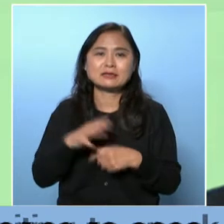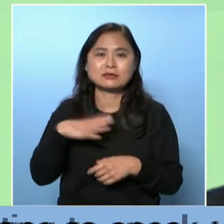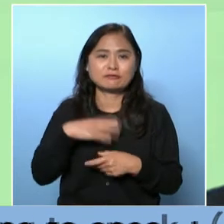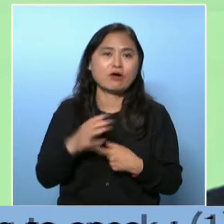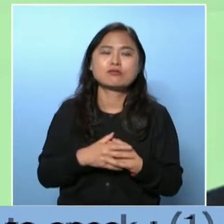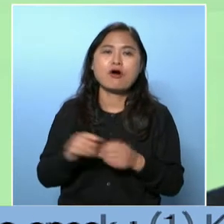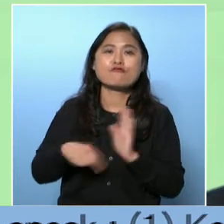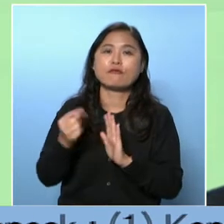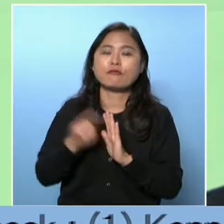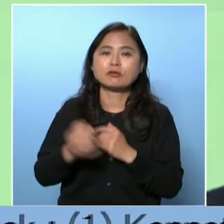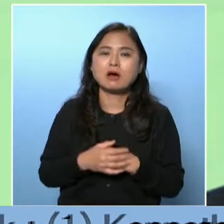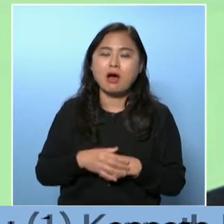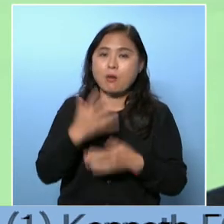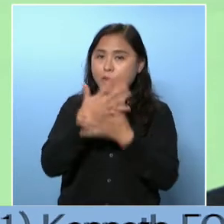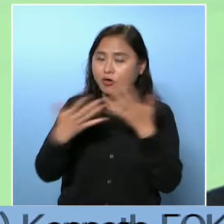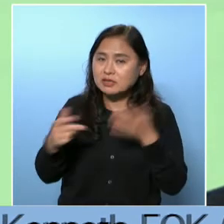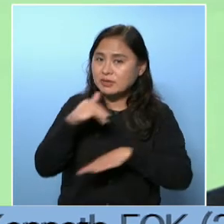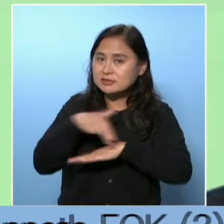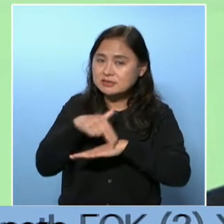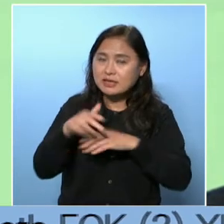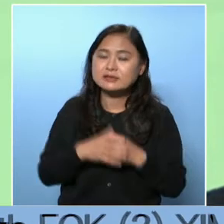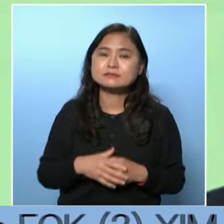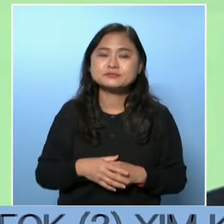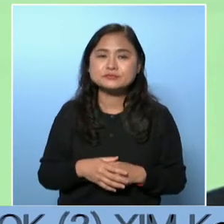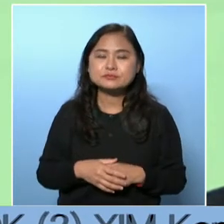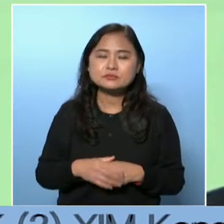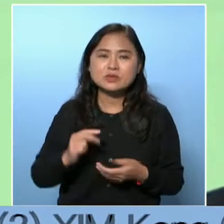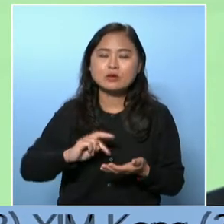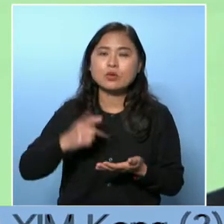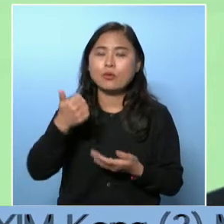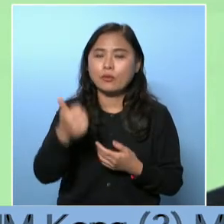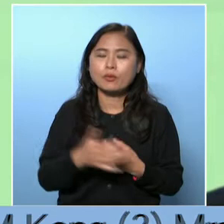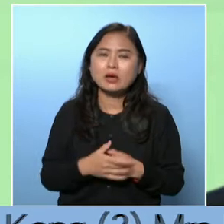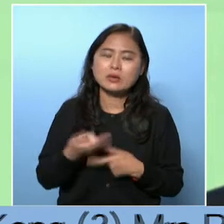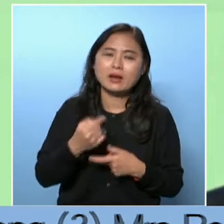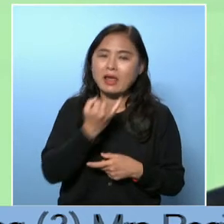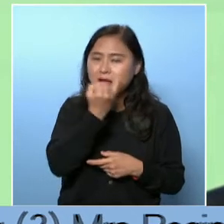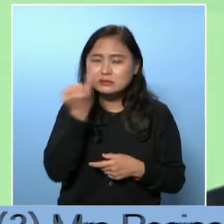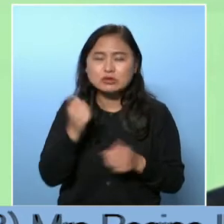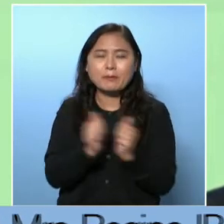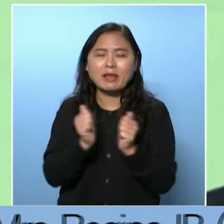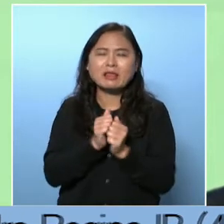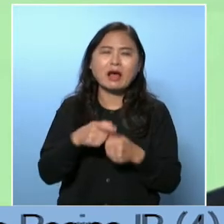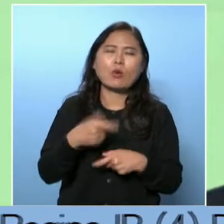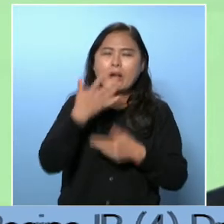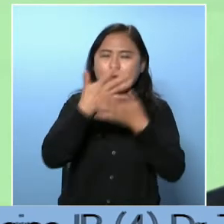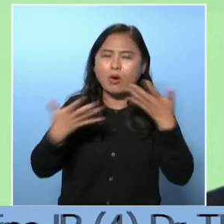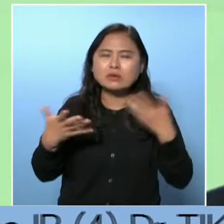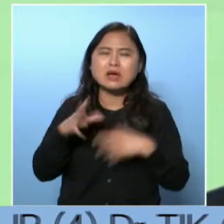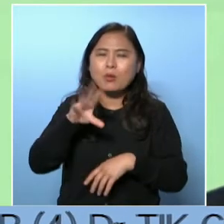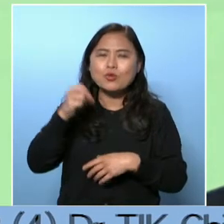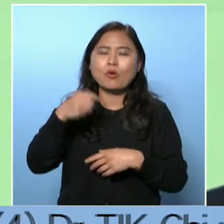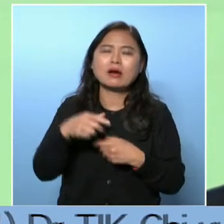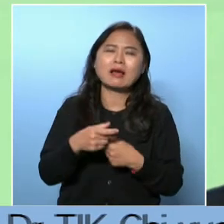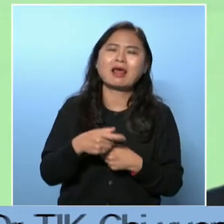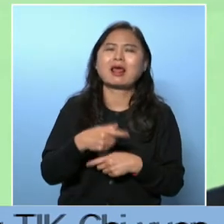timely updating. And also, the government should also improve the layout and design, because